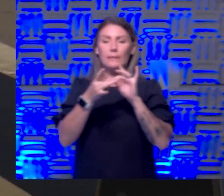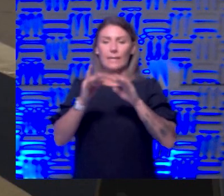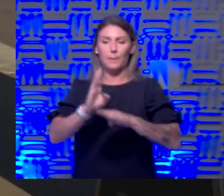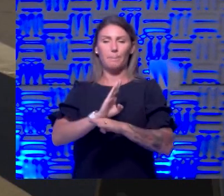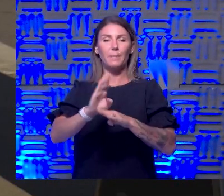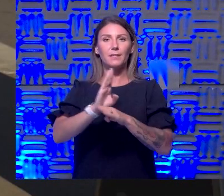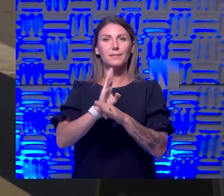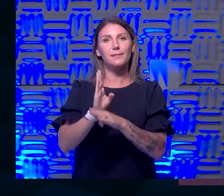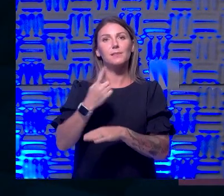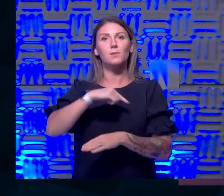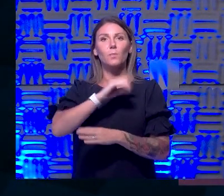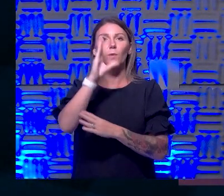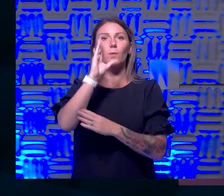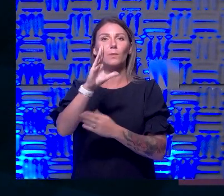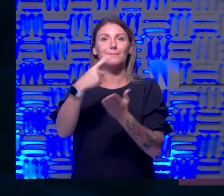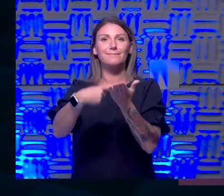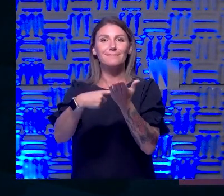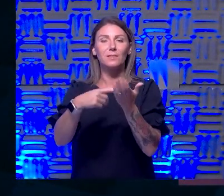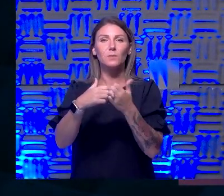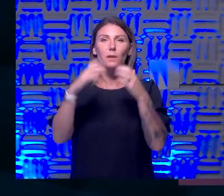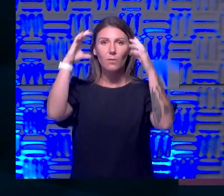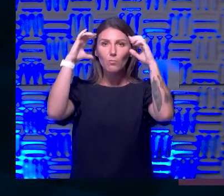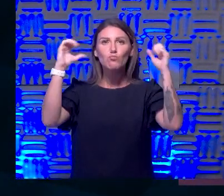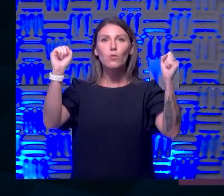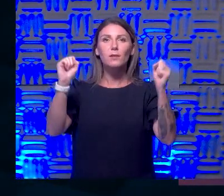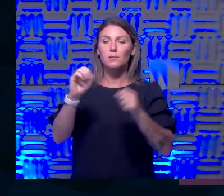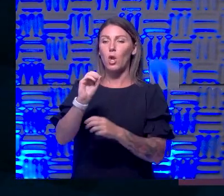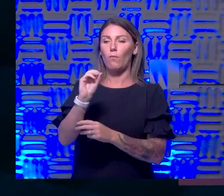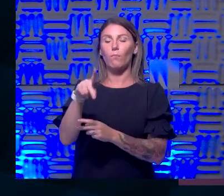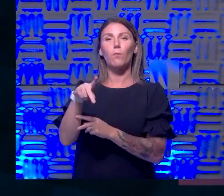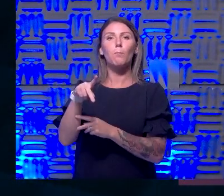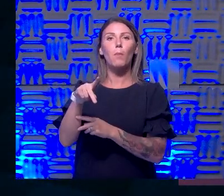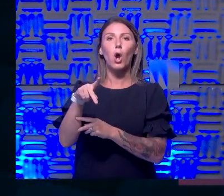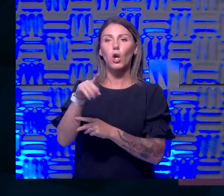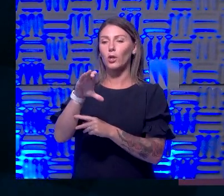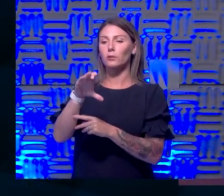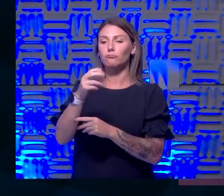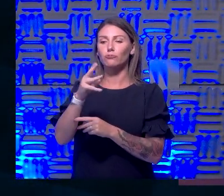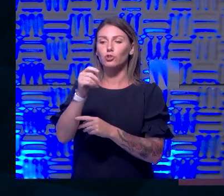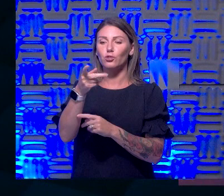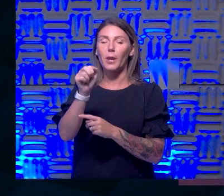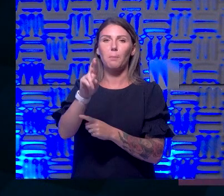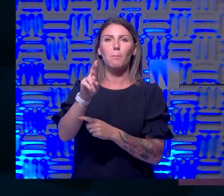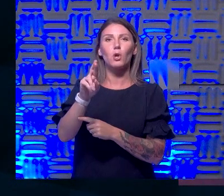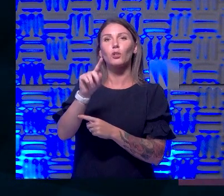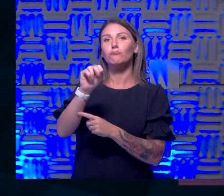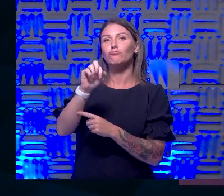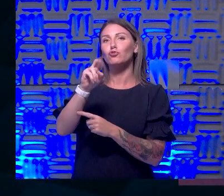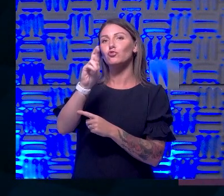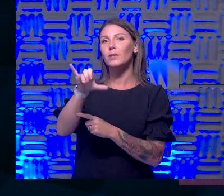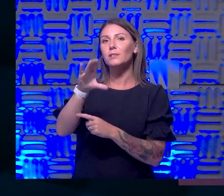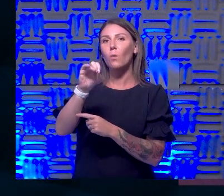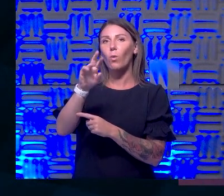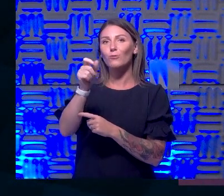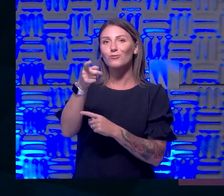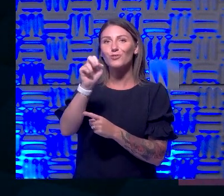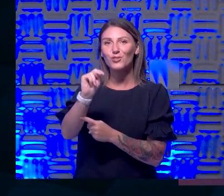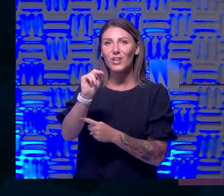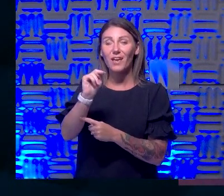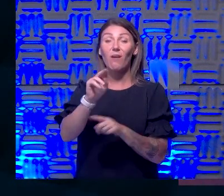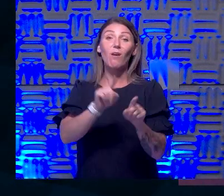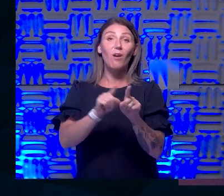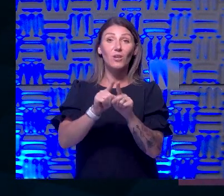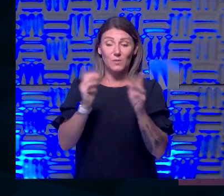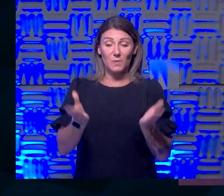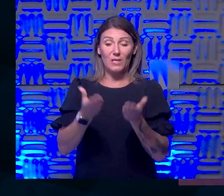So we are going to talk with the president of the Overland Park Chamber, Tracey Osborn Oltjen. And also joining us in studio is